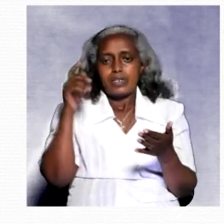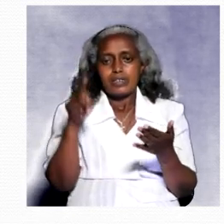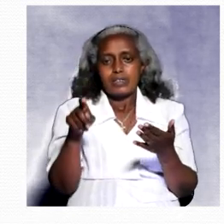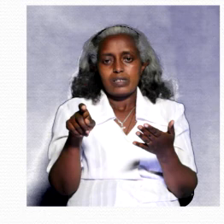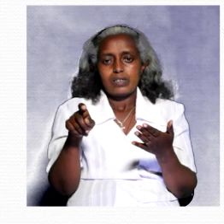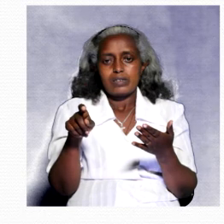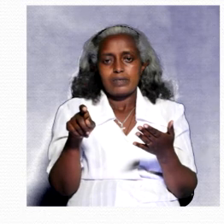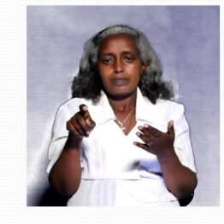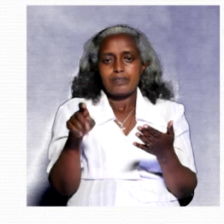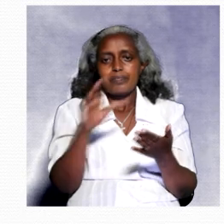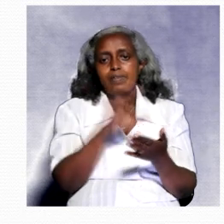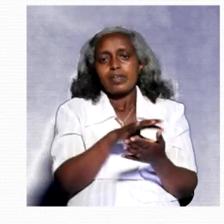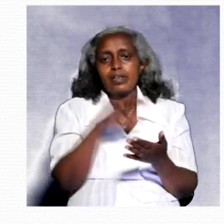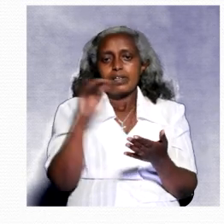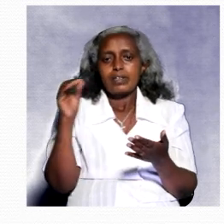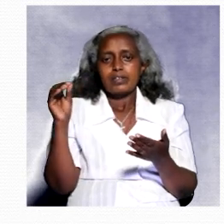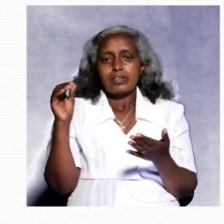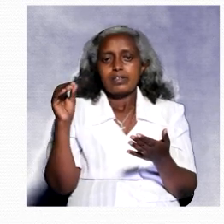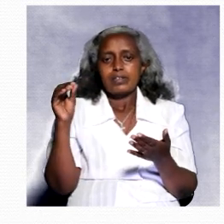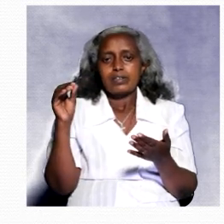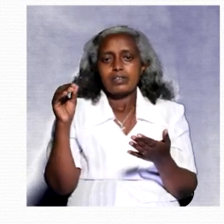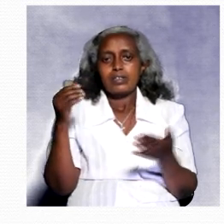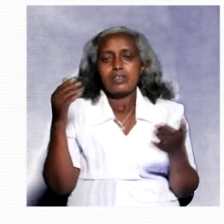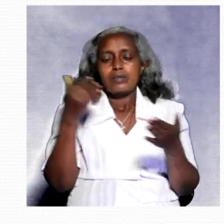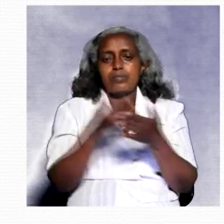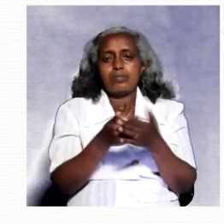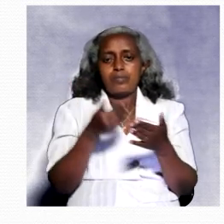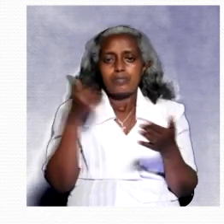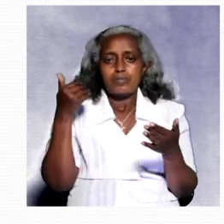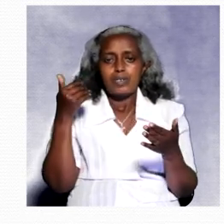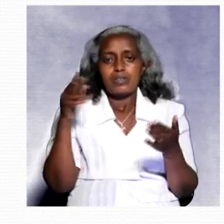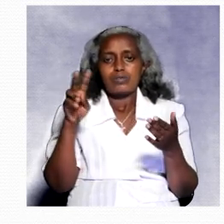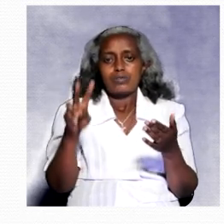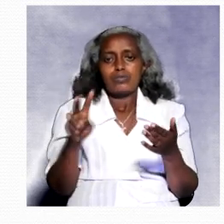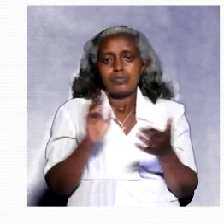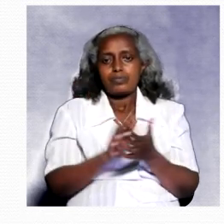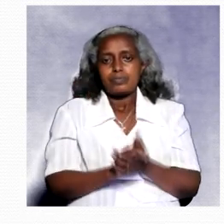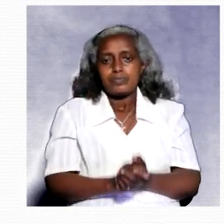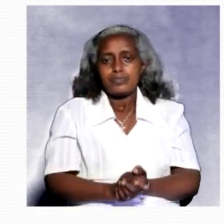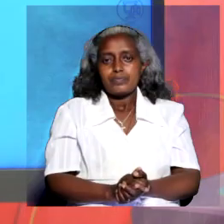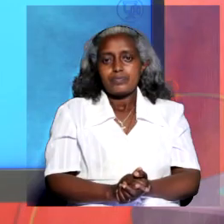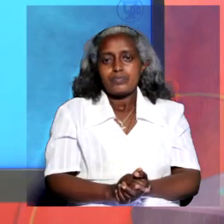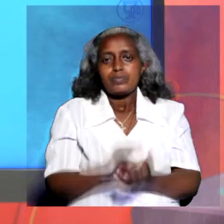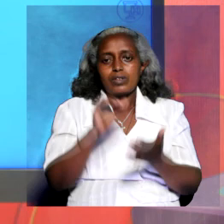x and minus 2.